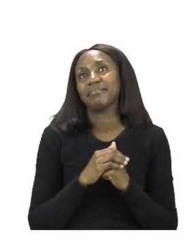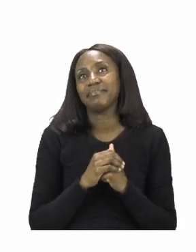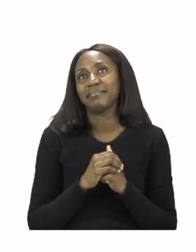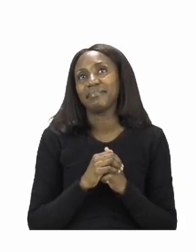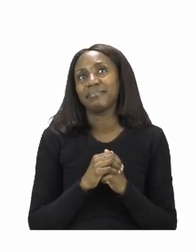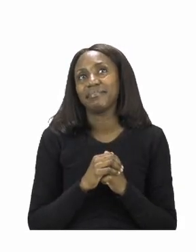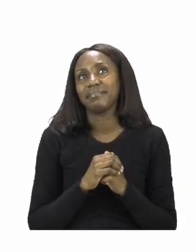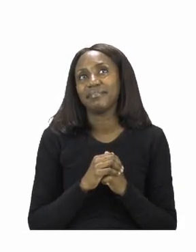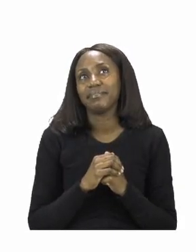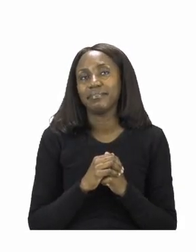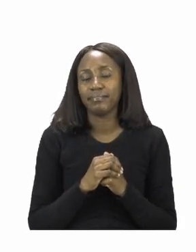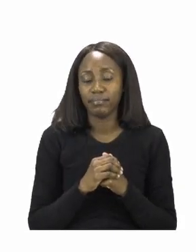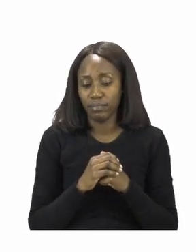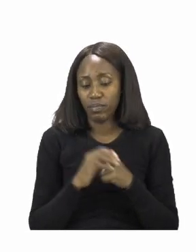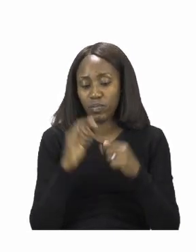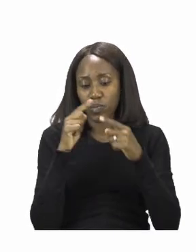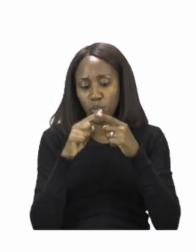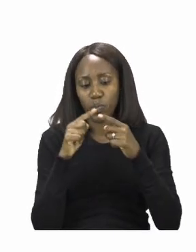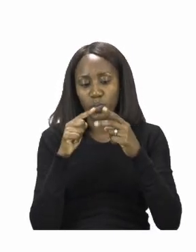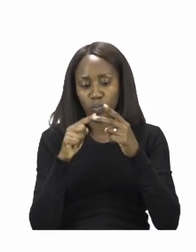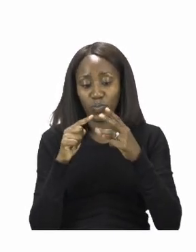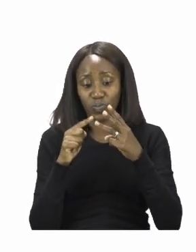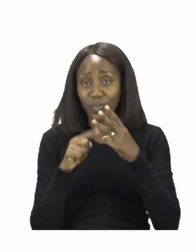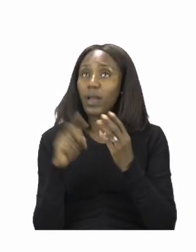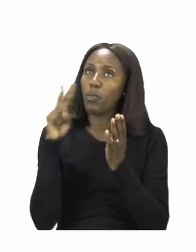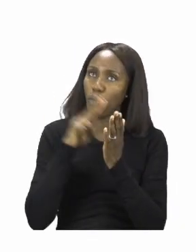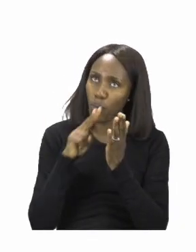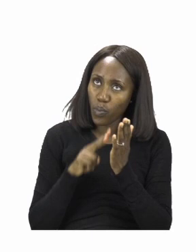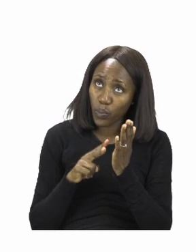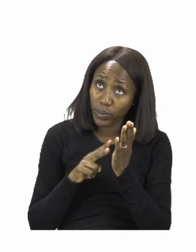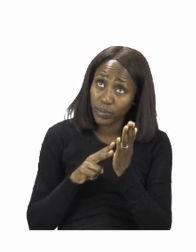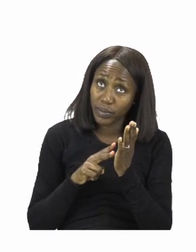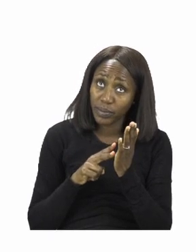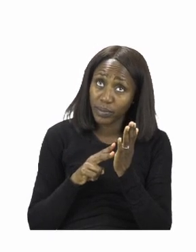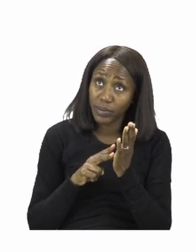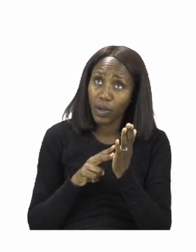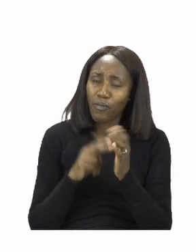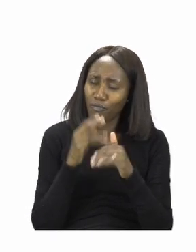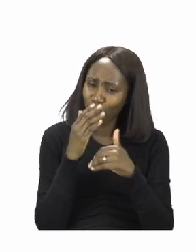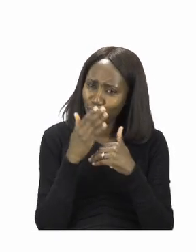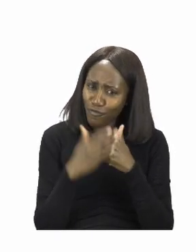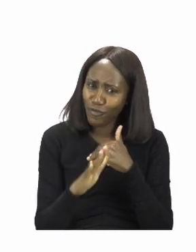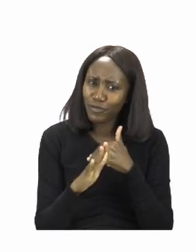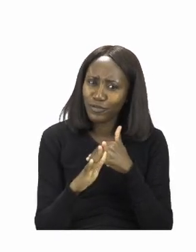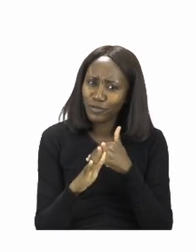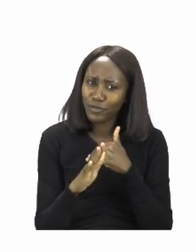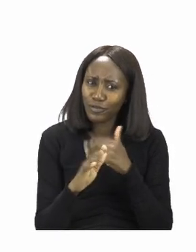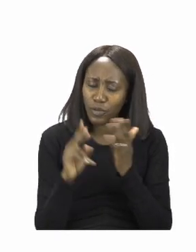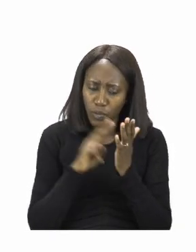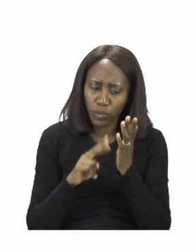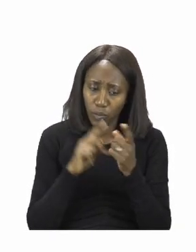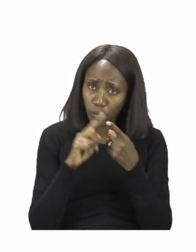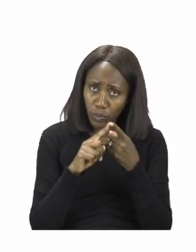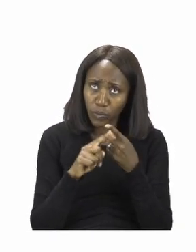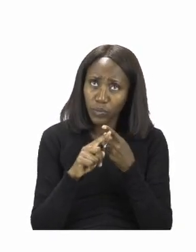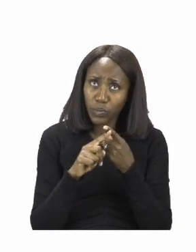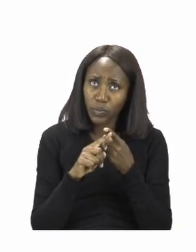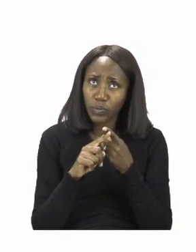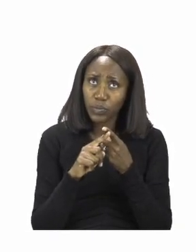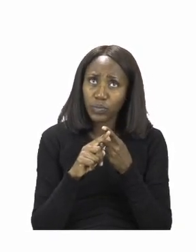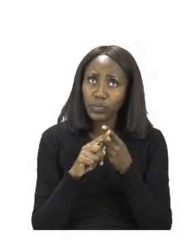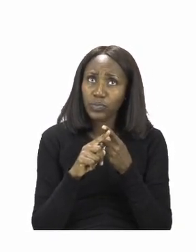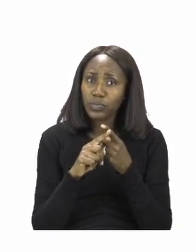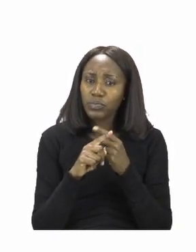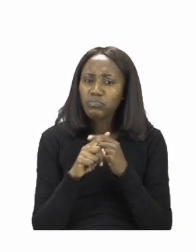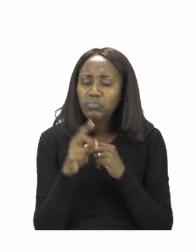read it 3 times, and then when we are done reading it the first time, we are going to go through